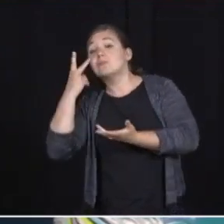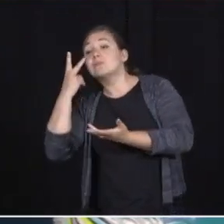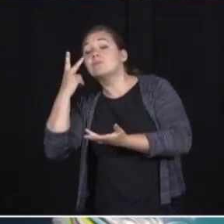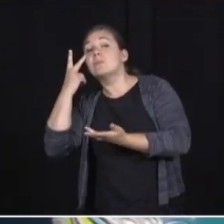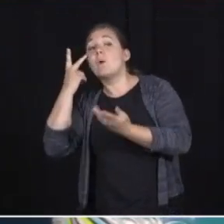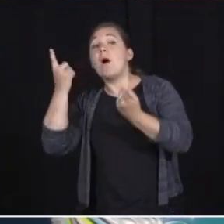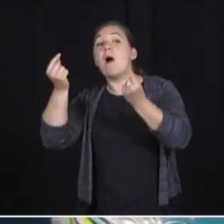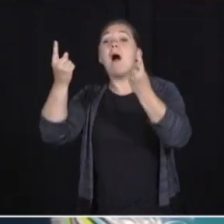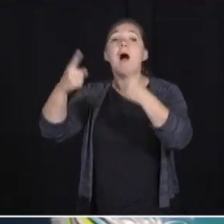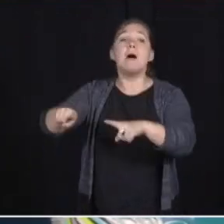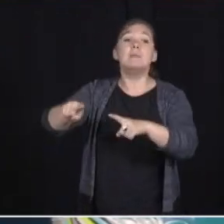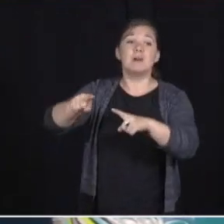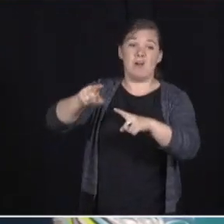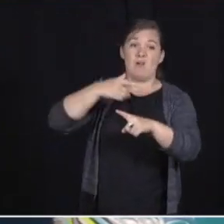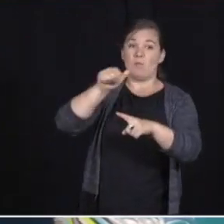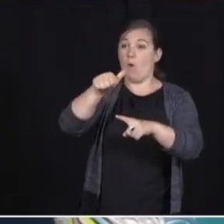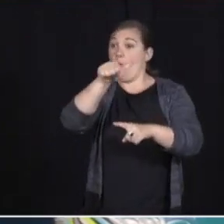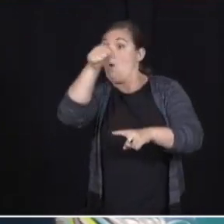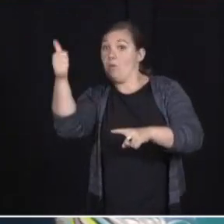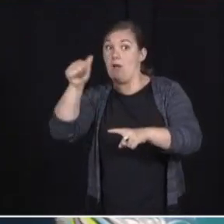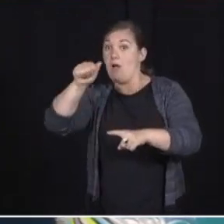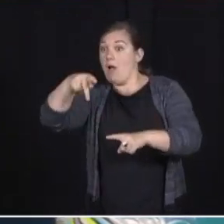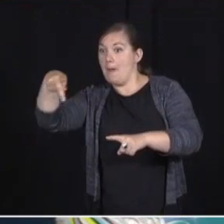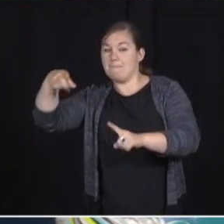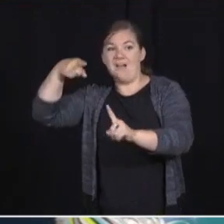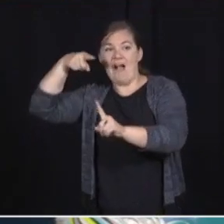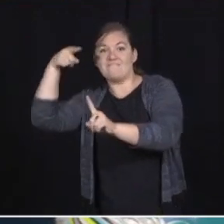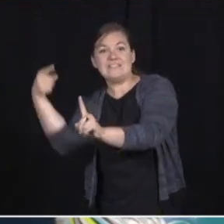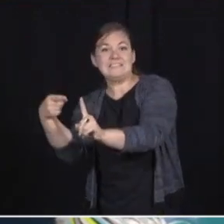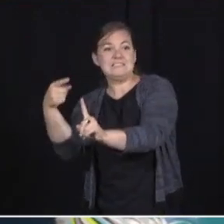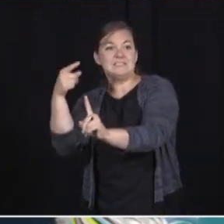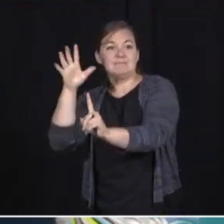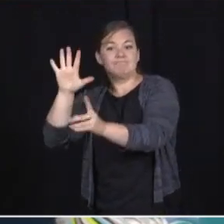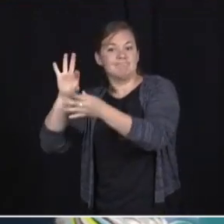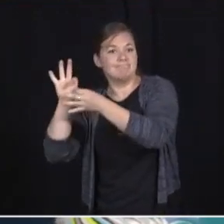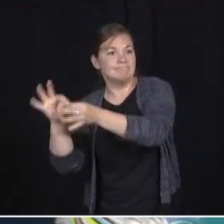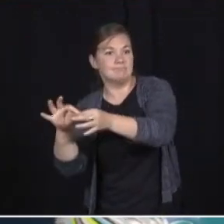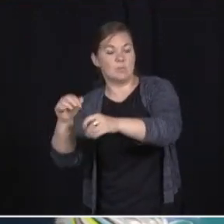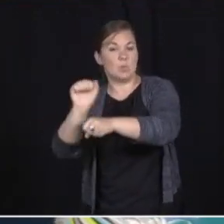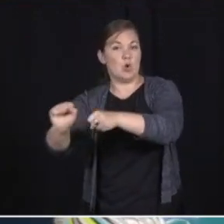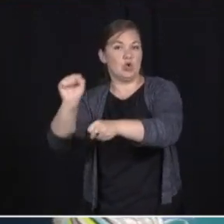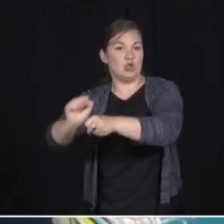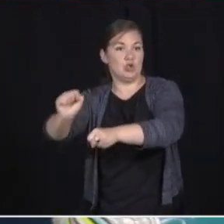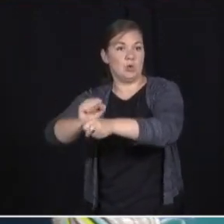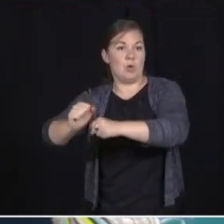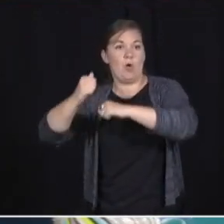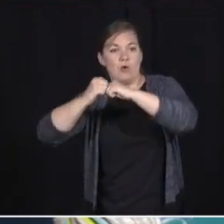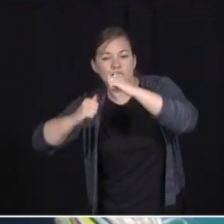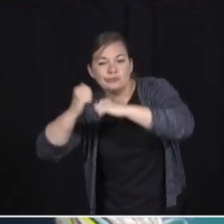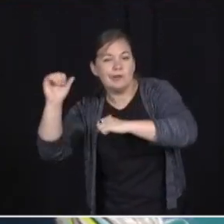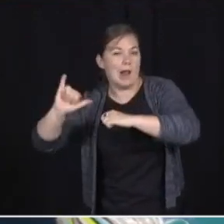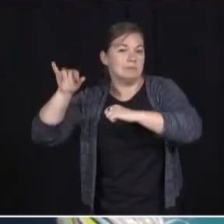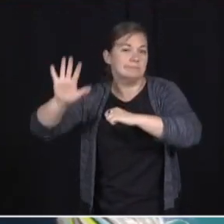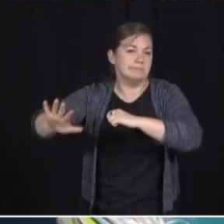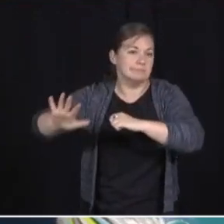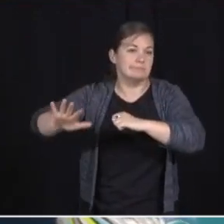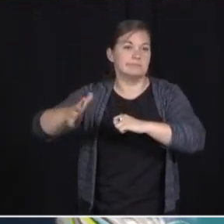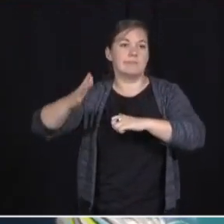favor of that, and that's going to be strictly up to the federal government to decide if they're going to allow them to do that or not. Last